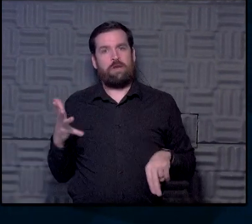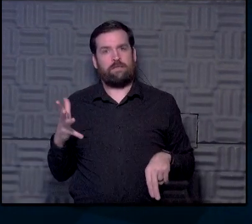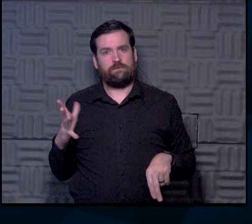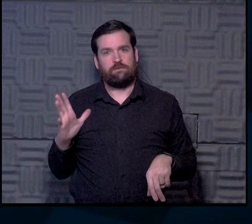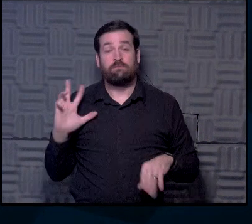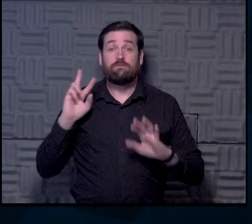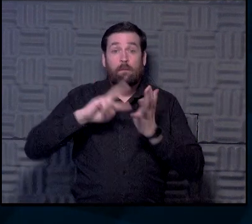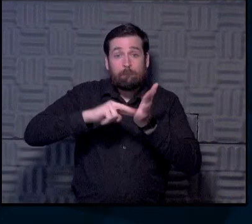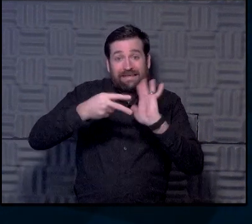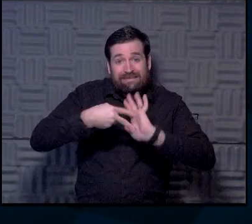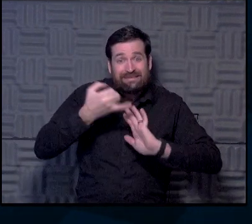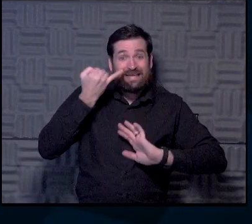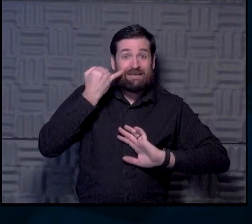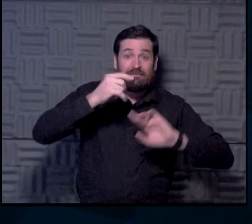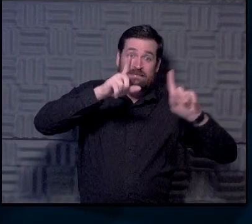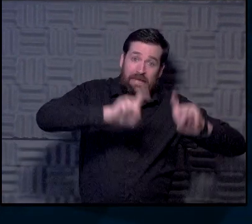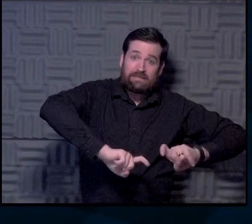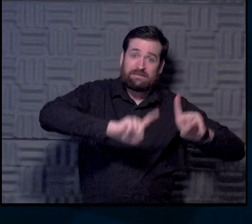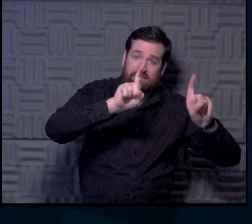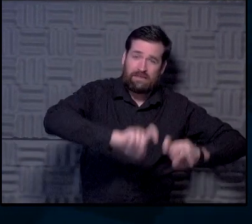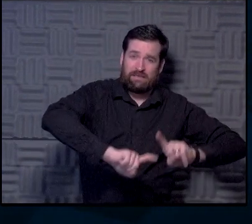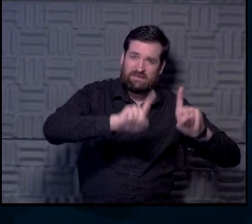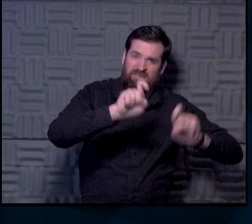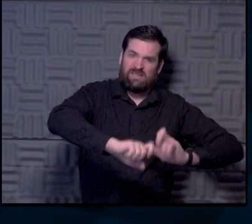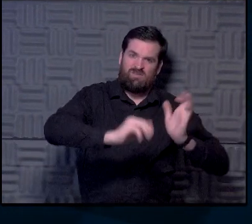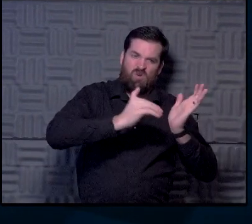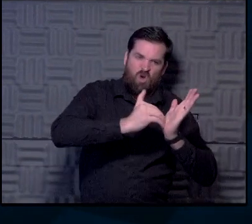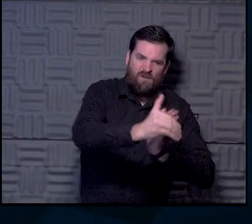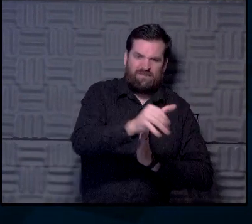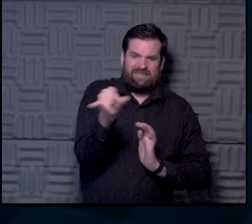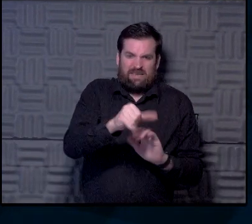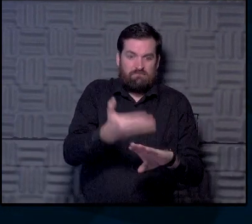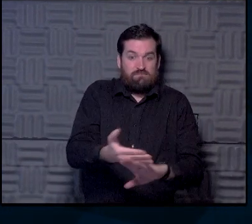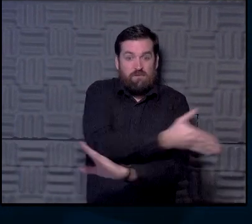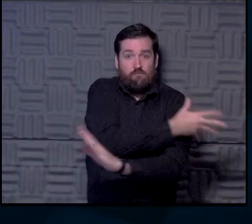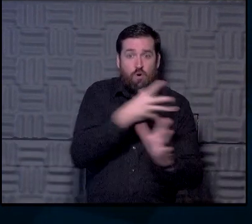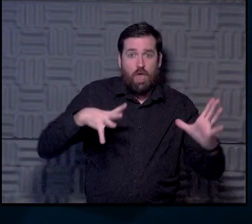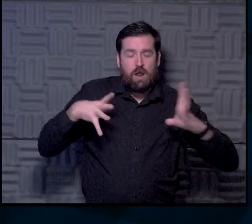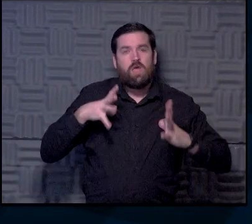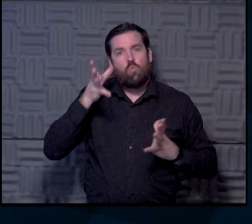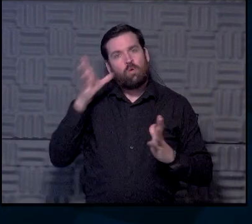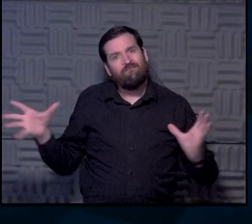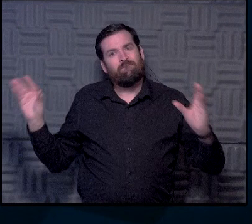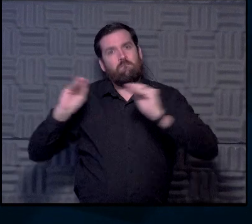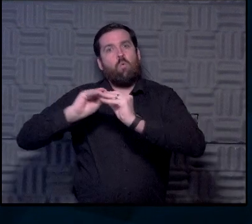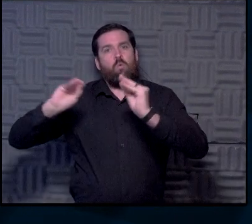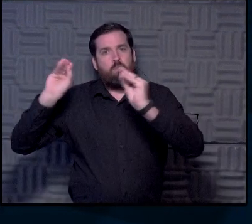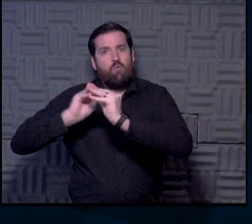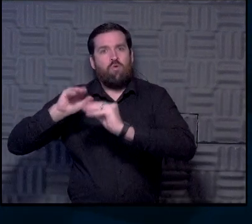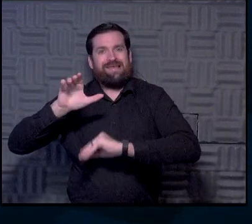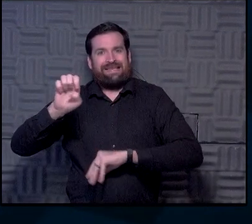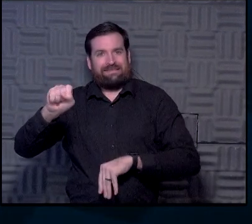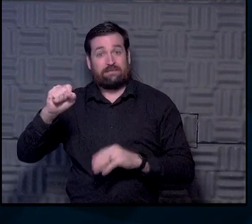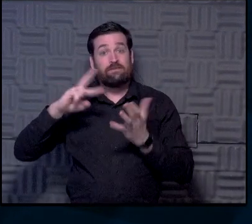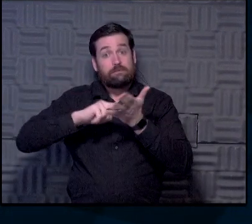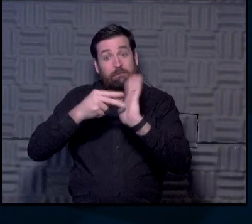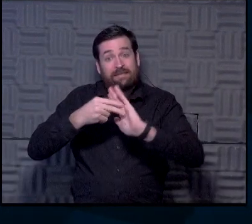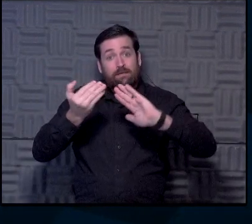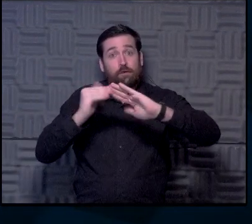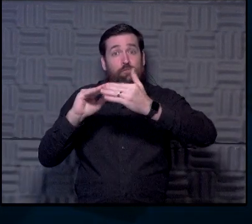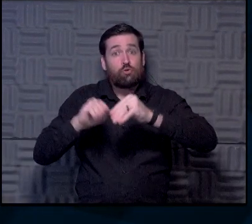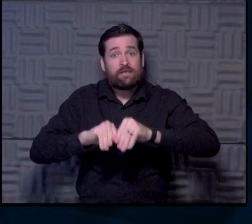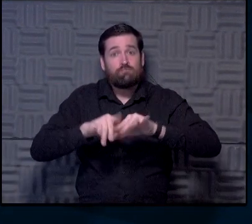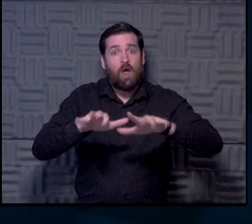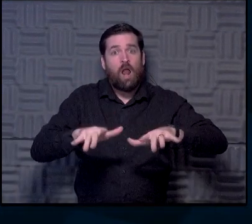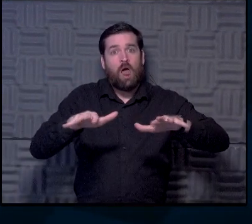if we were testing as often as we were before the holiday, we would be finding even more. And so spread in our community